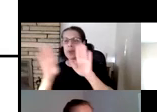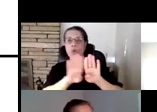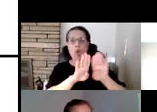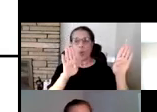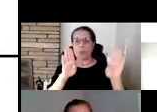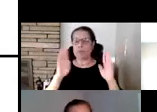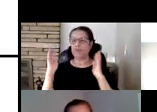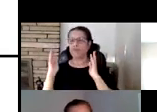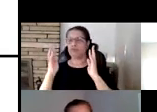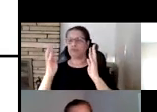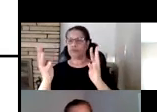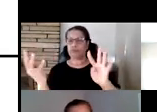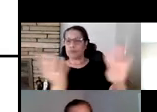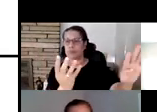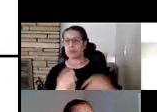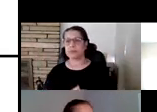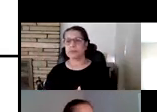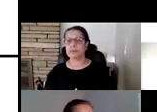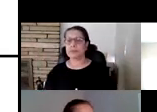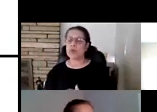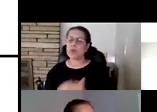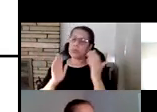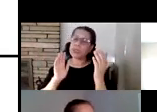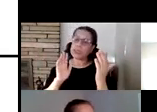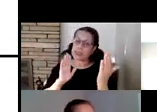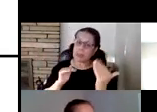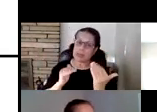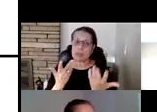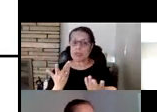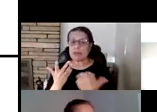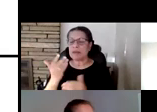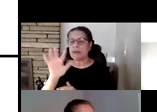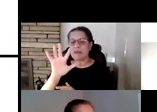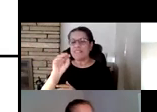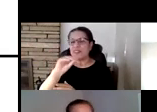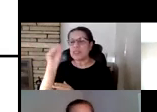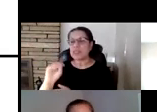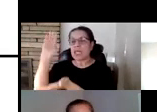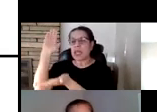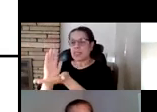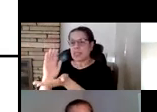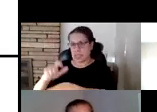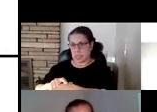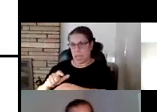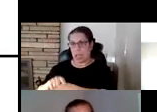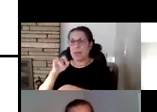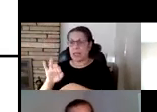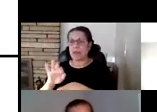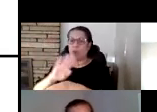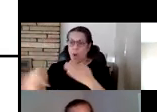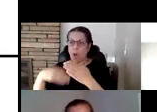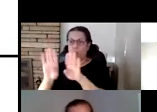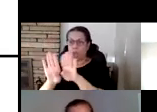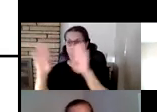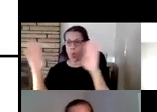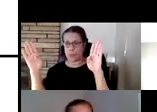efficiently. We estimate that the buses will spend approximately 50% less time at stops. What that means is